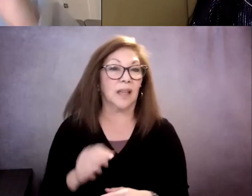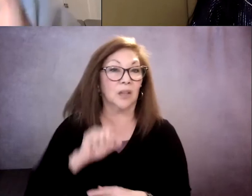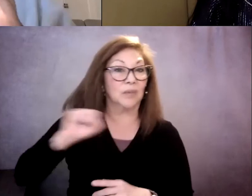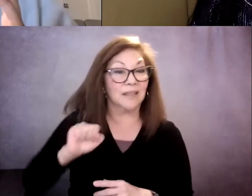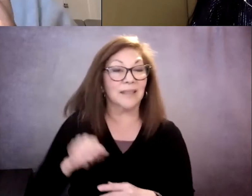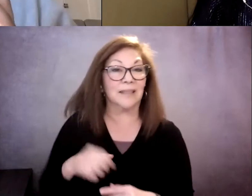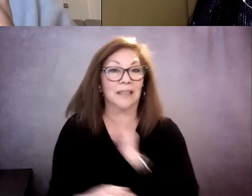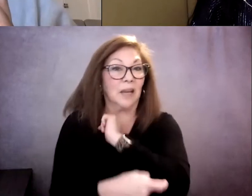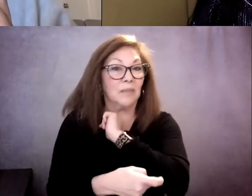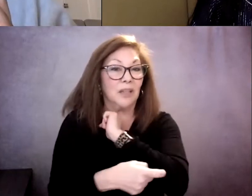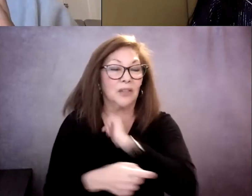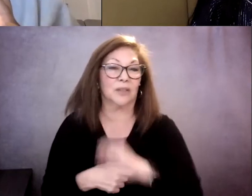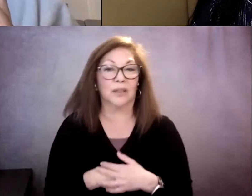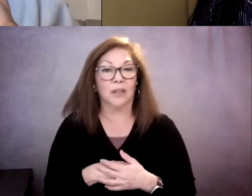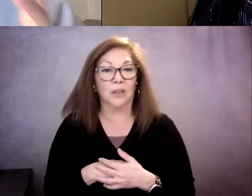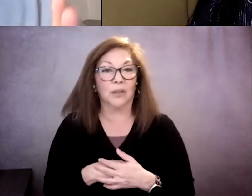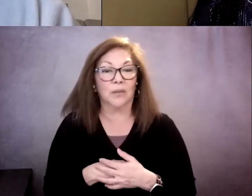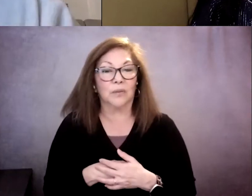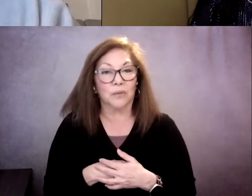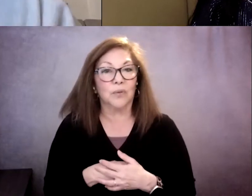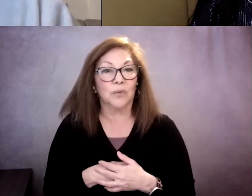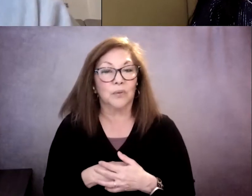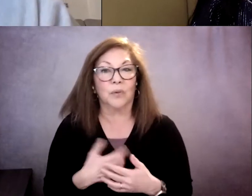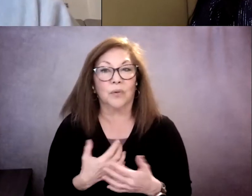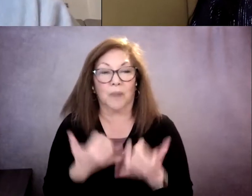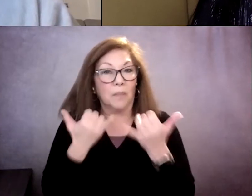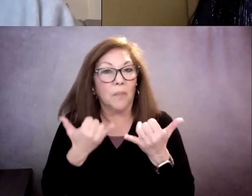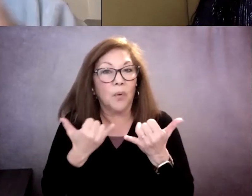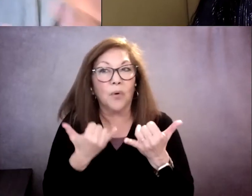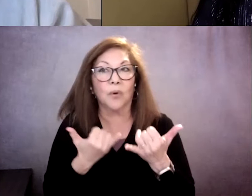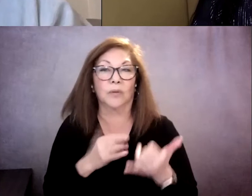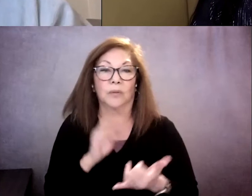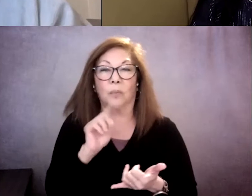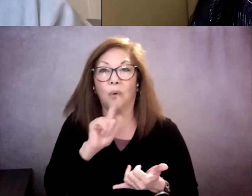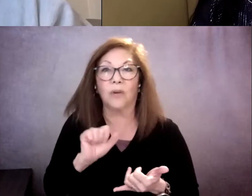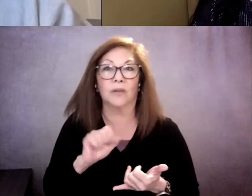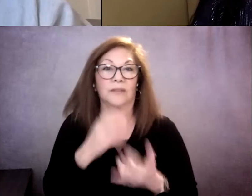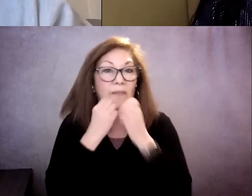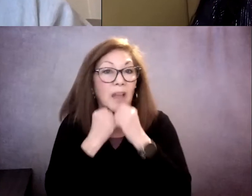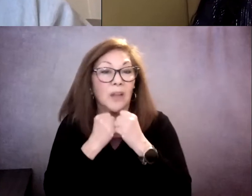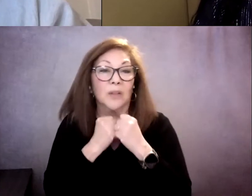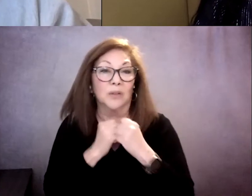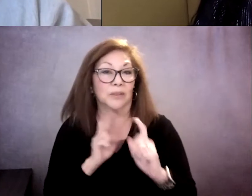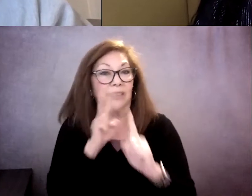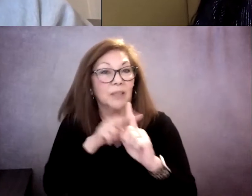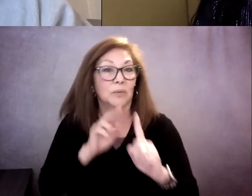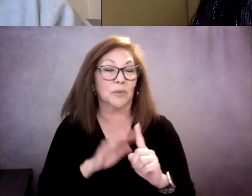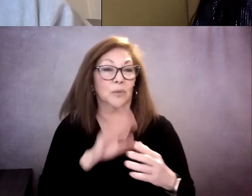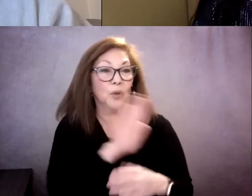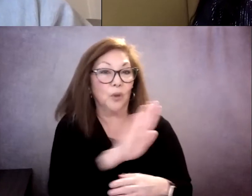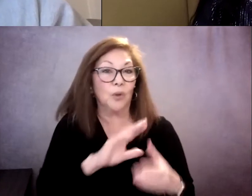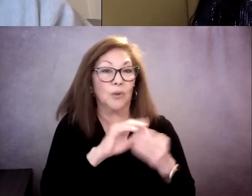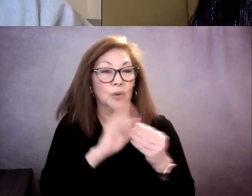to graft my present day mores and values onto the stories of these women who were working in a